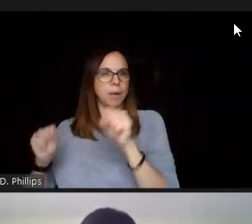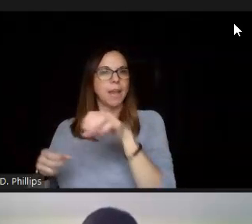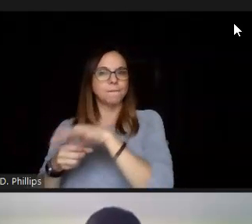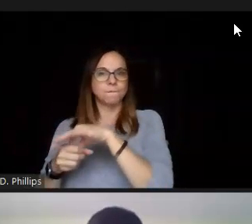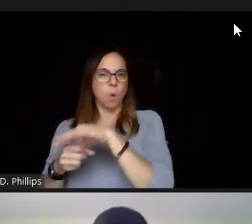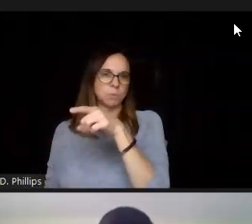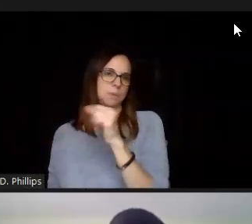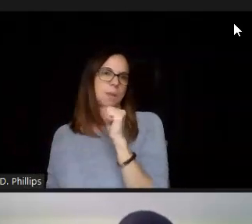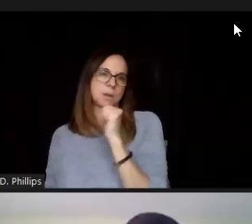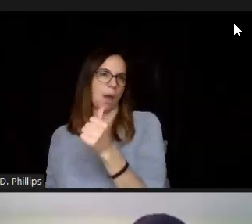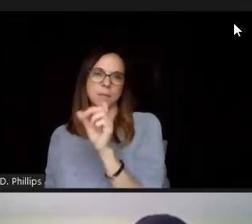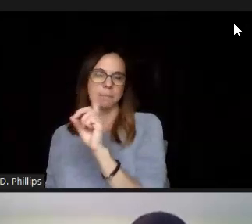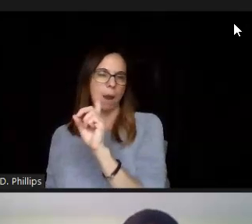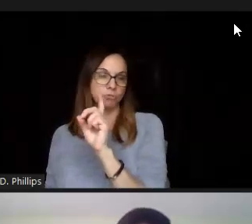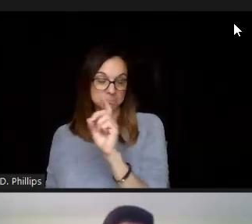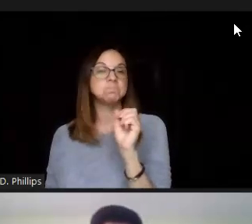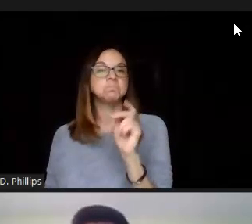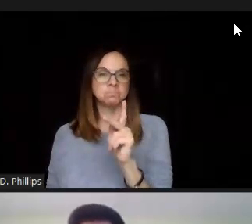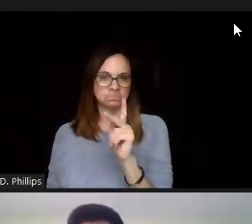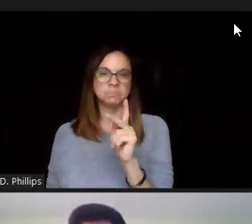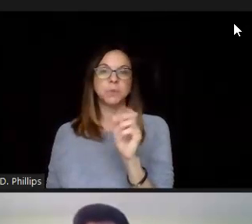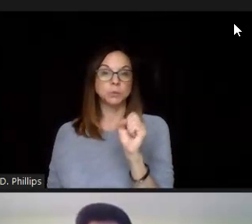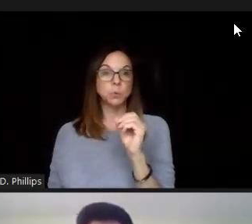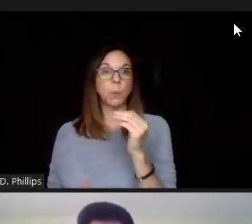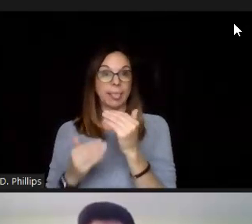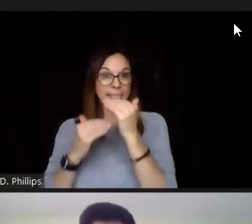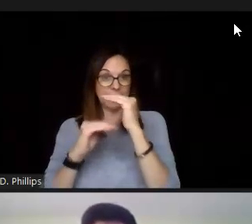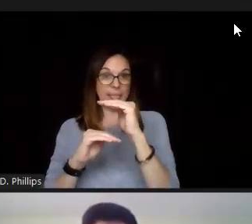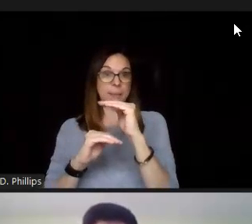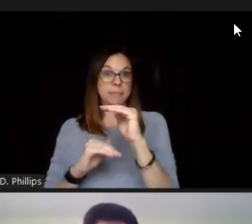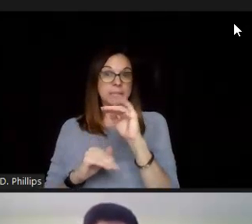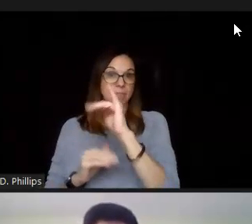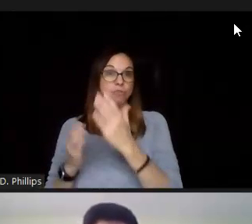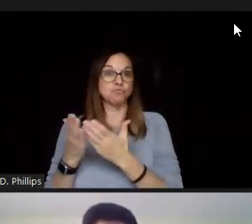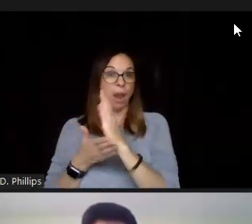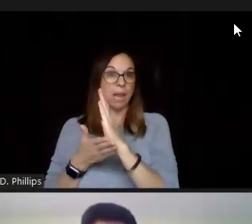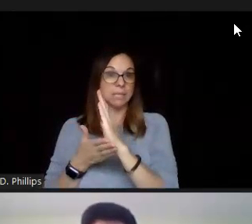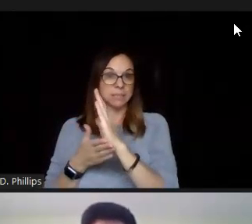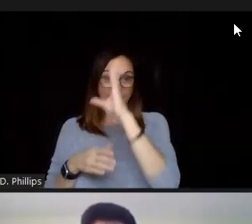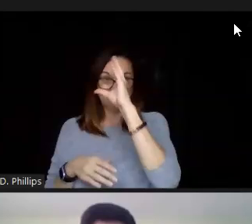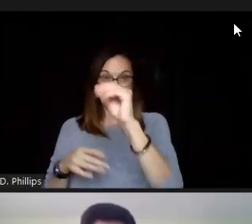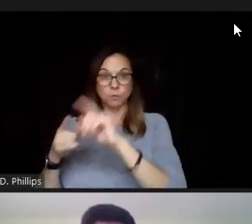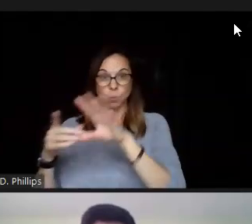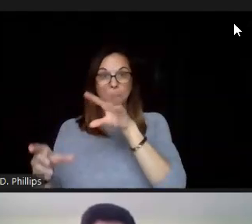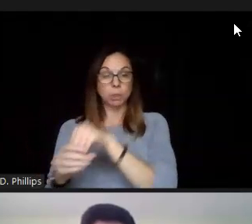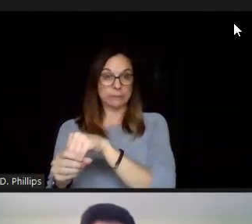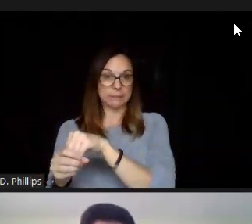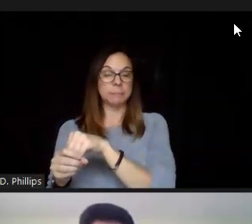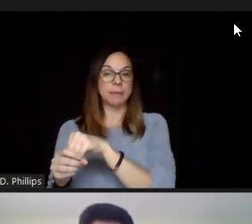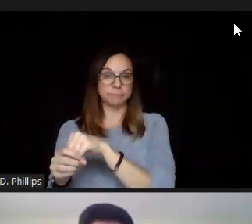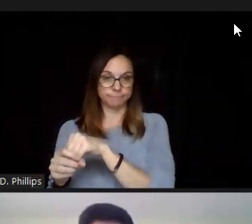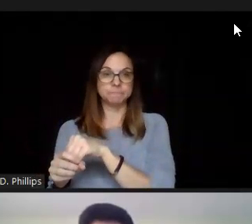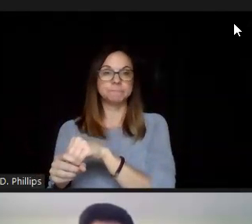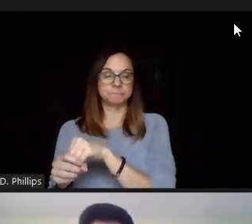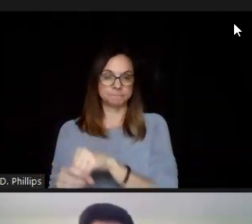Okay. not democracy. Okay, so it is limiting the rights of men to participate.